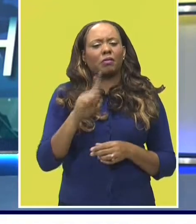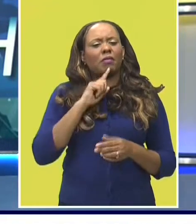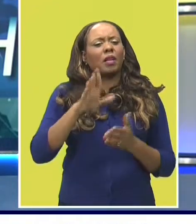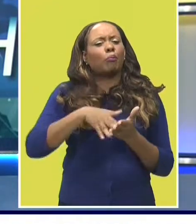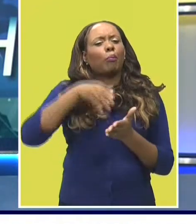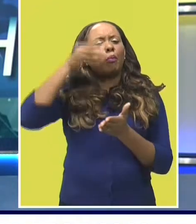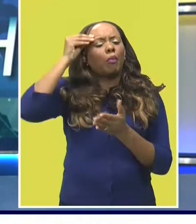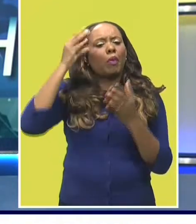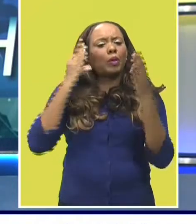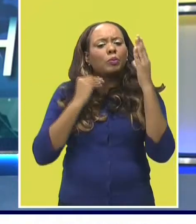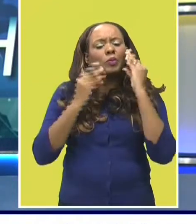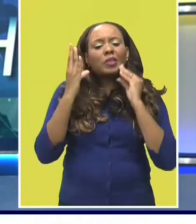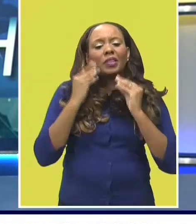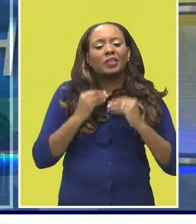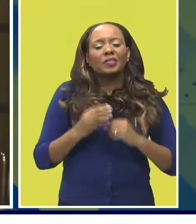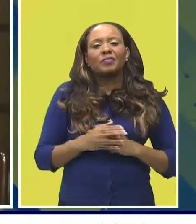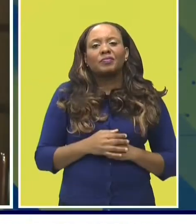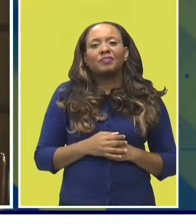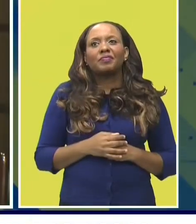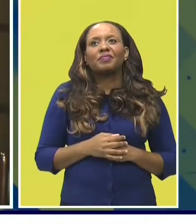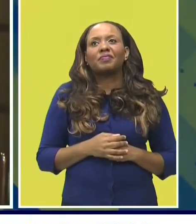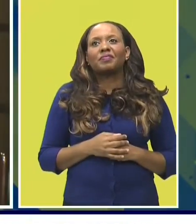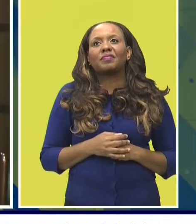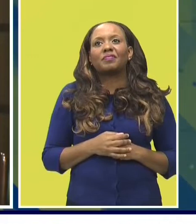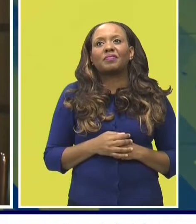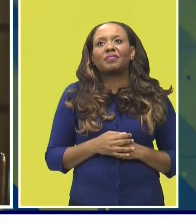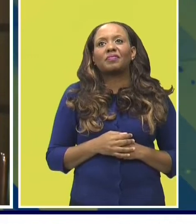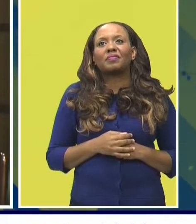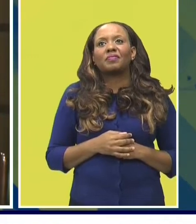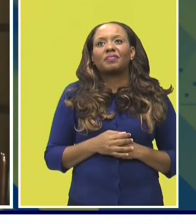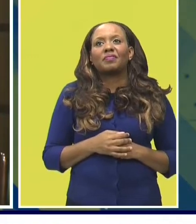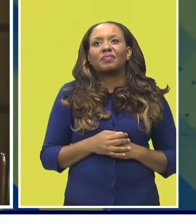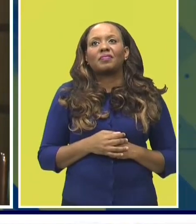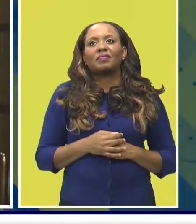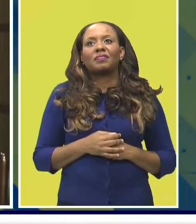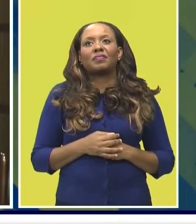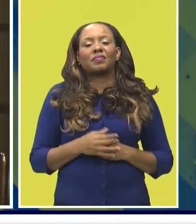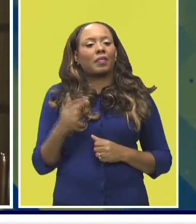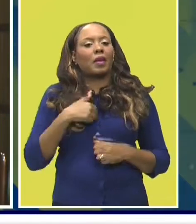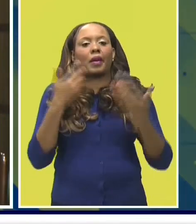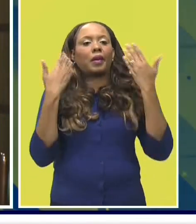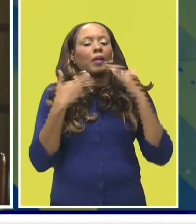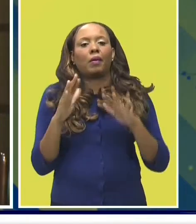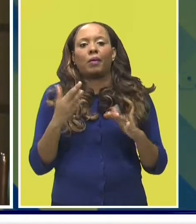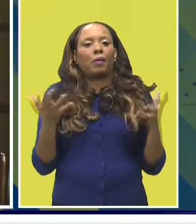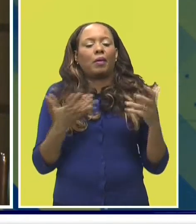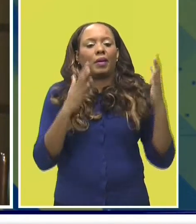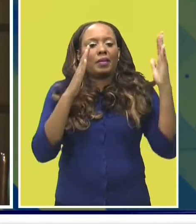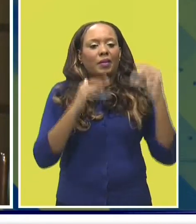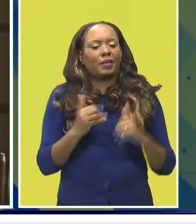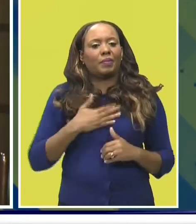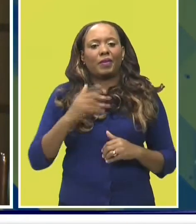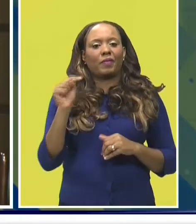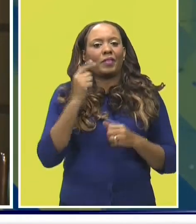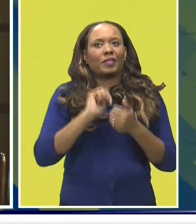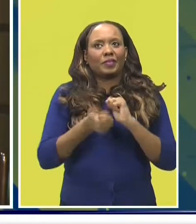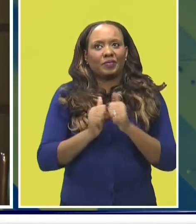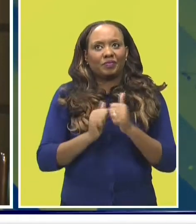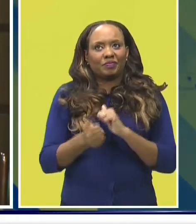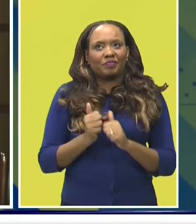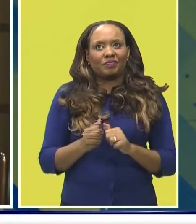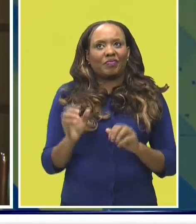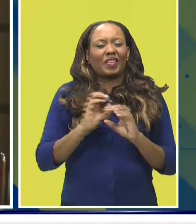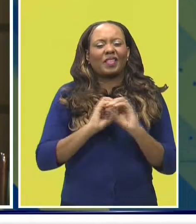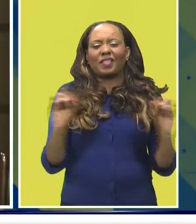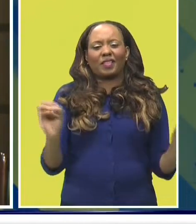learning experience. I didn't know what to expect because I said this is my first pageant, but it's nothing like I